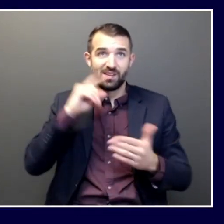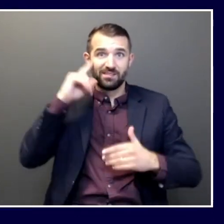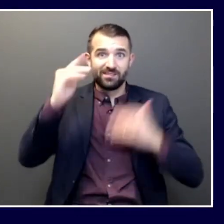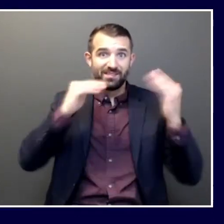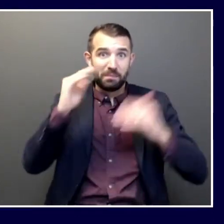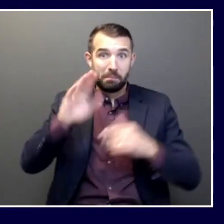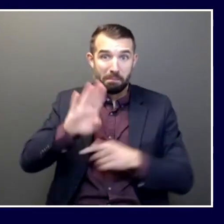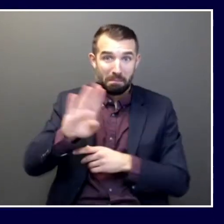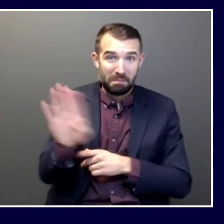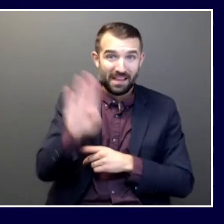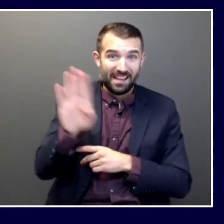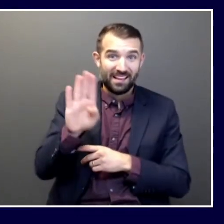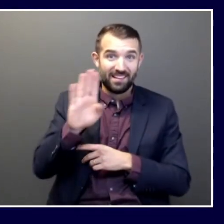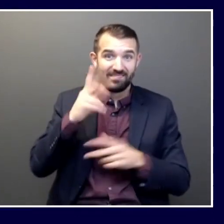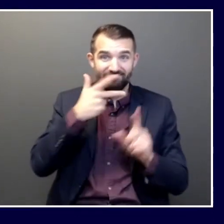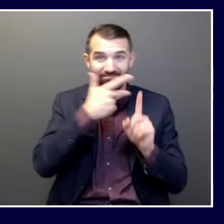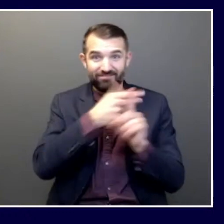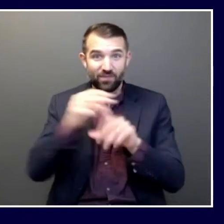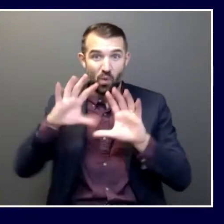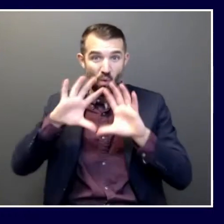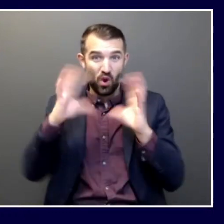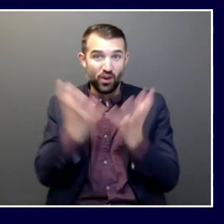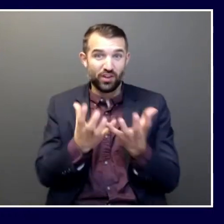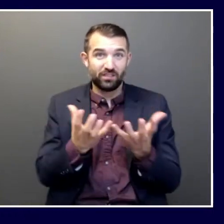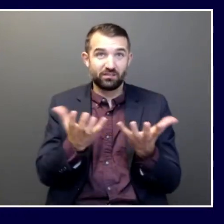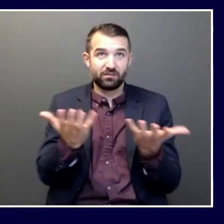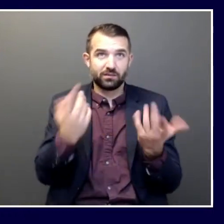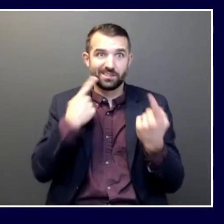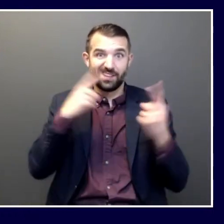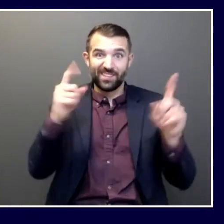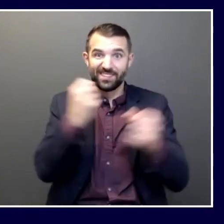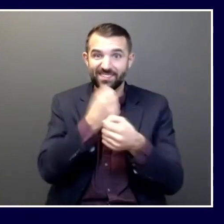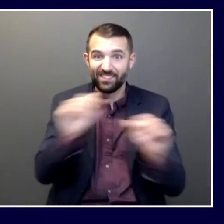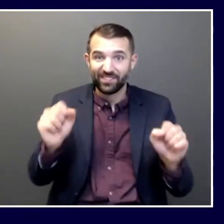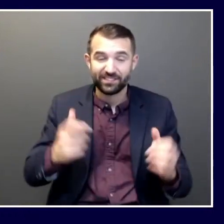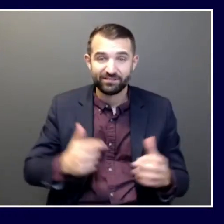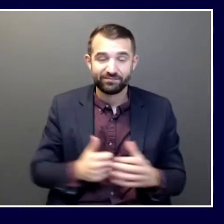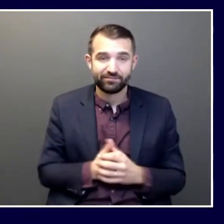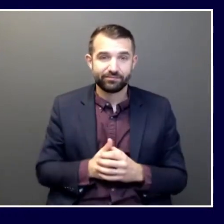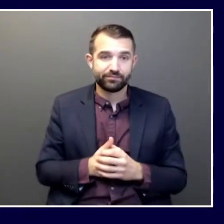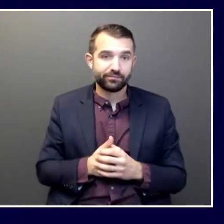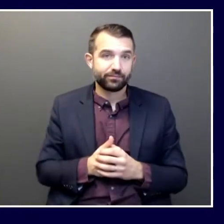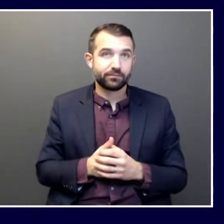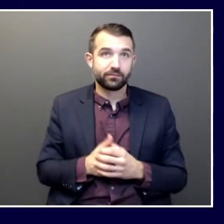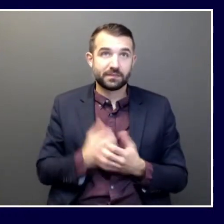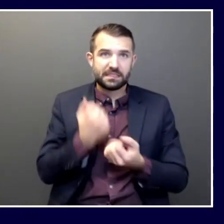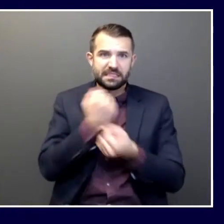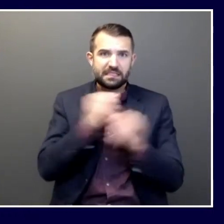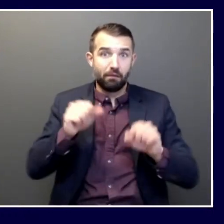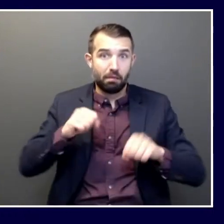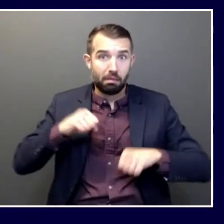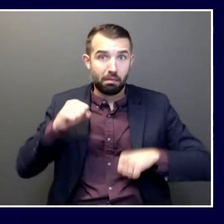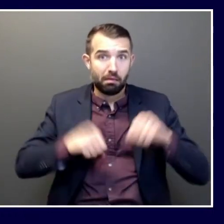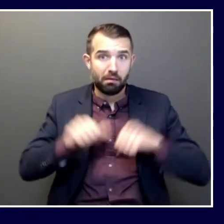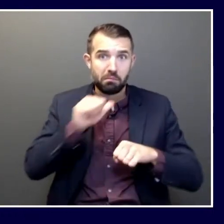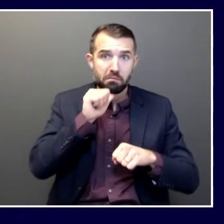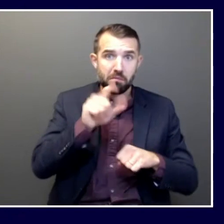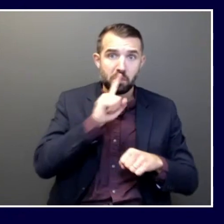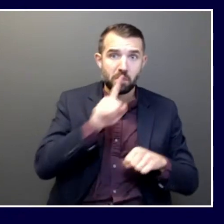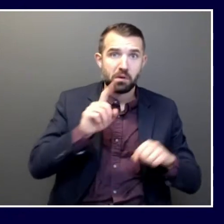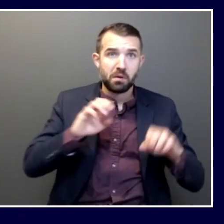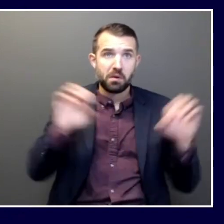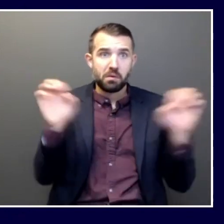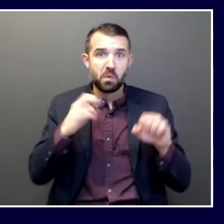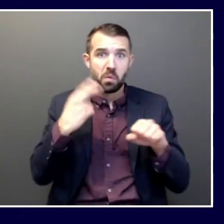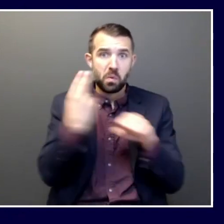across the globe. So for me, the safety question is really one where all signs point to the vaccine. I understand that